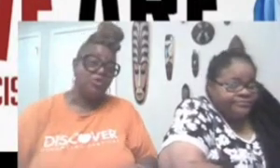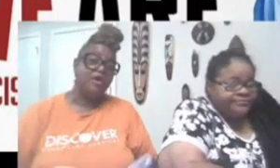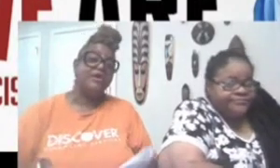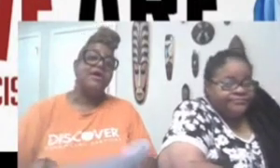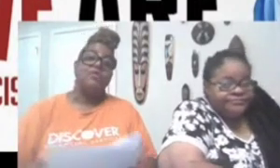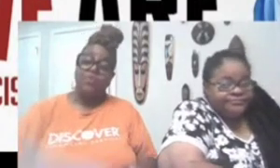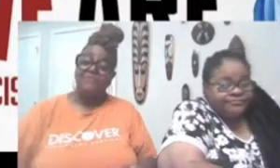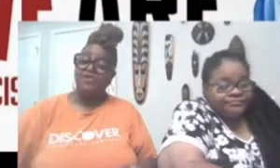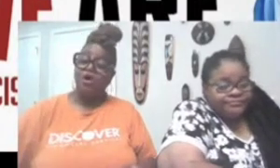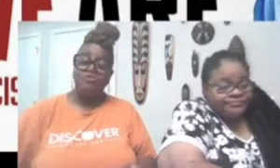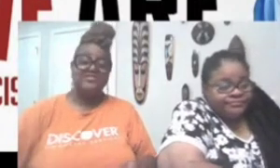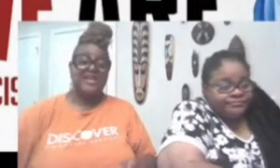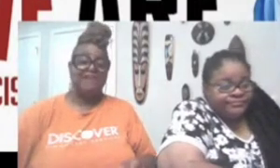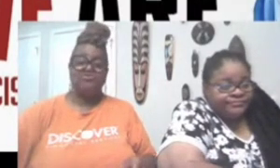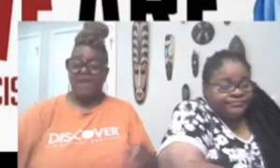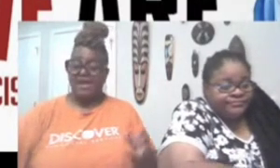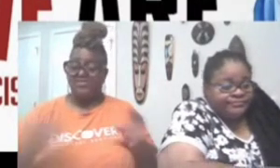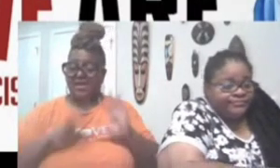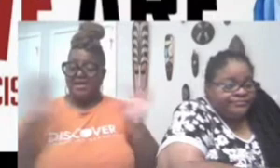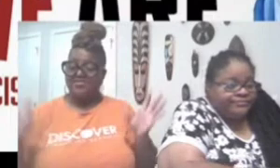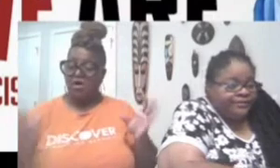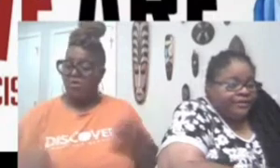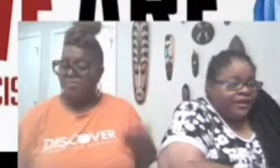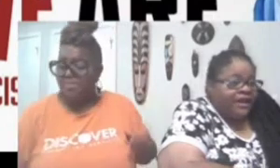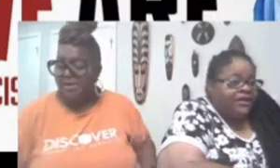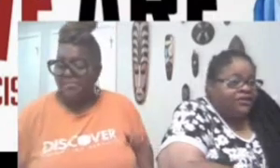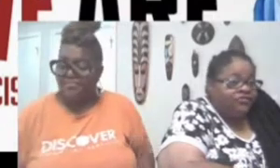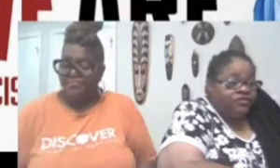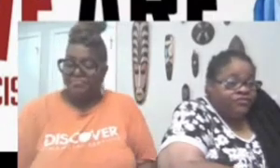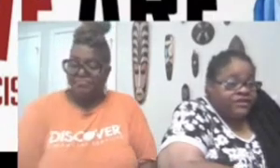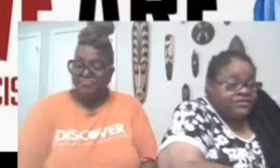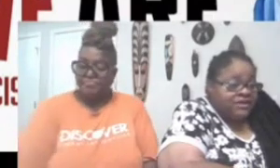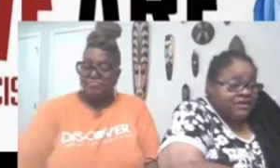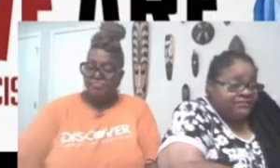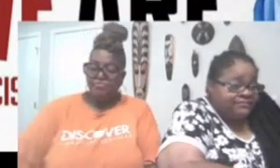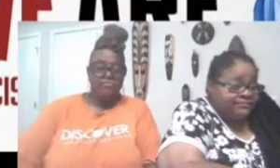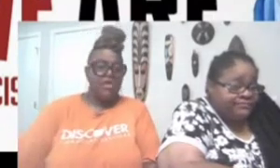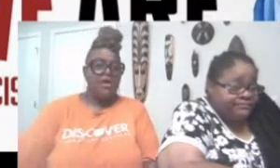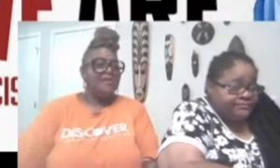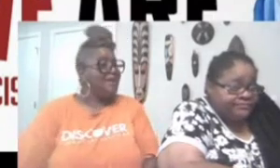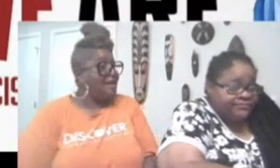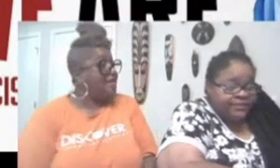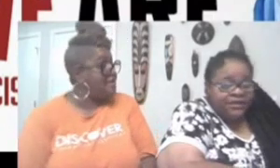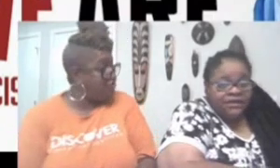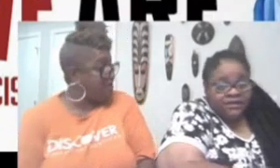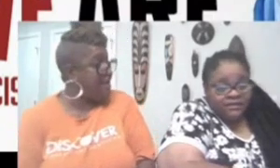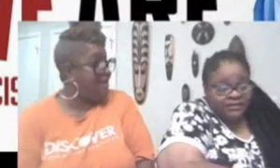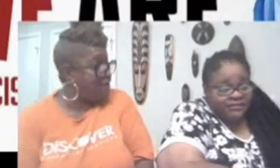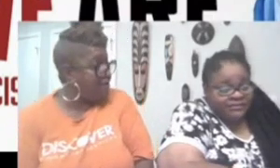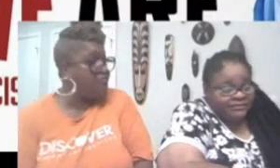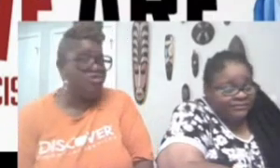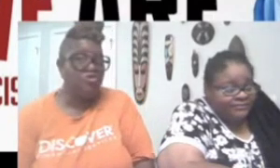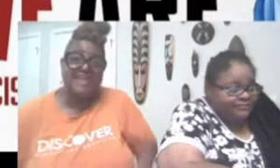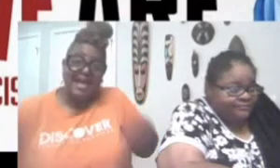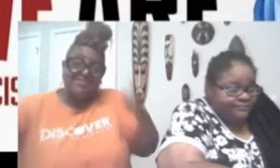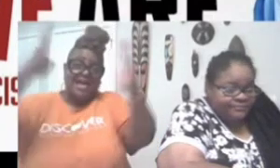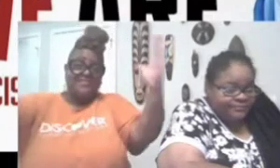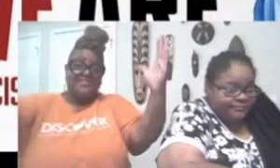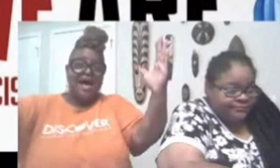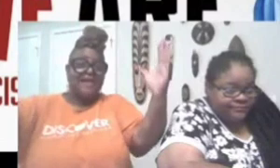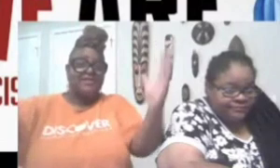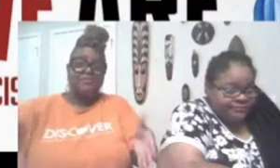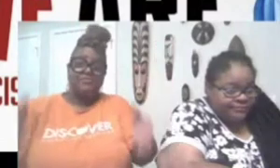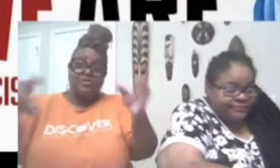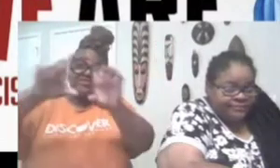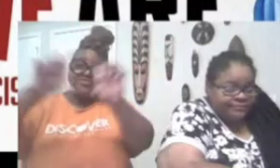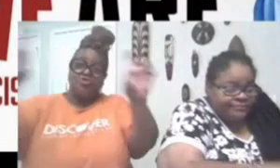of New York with the whole slave trade thing. So, and I didn't know you could rent a slave. Yeah. In that area of New York, they actually have